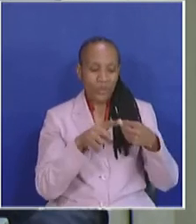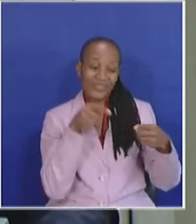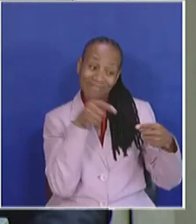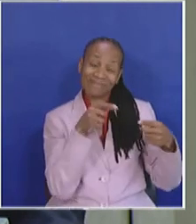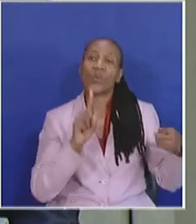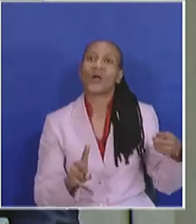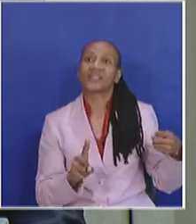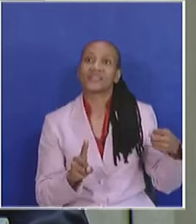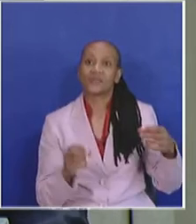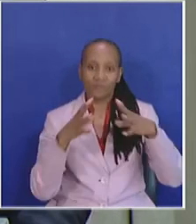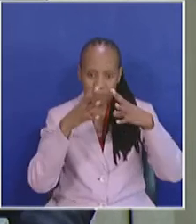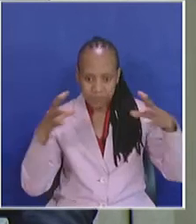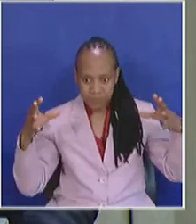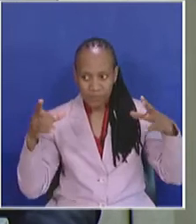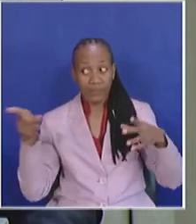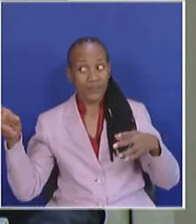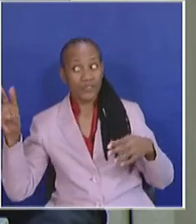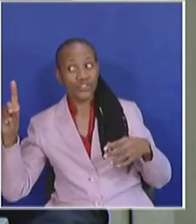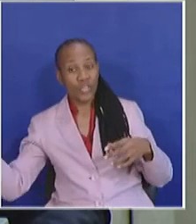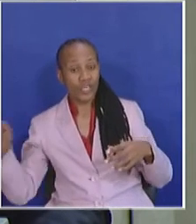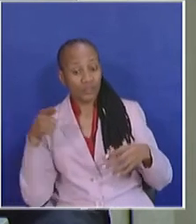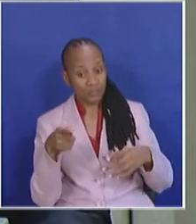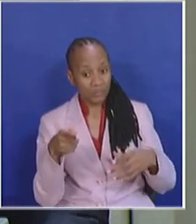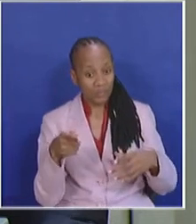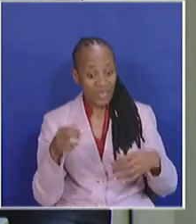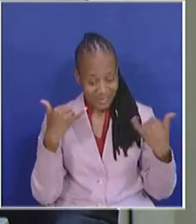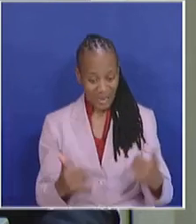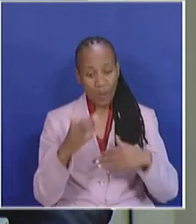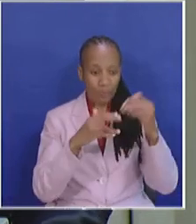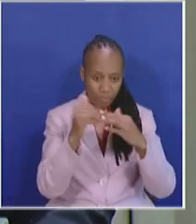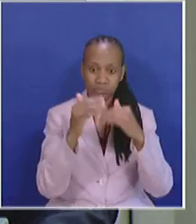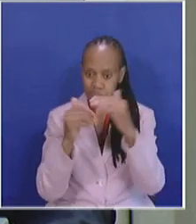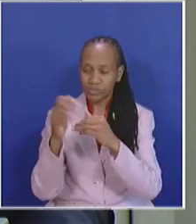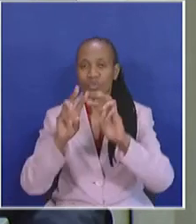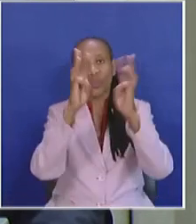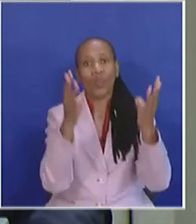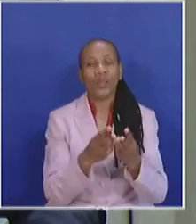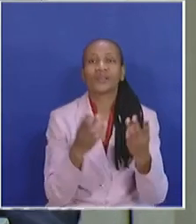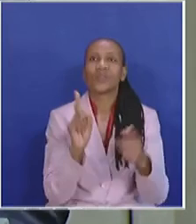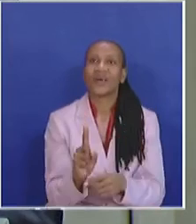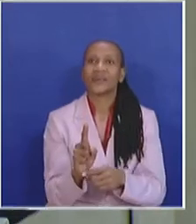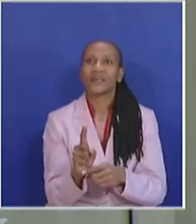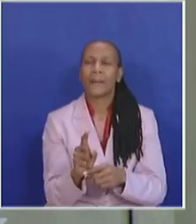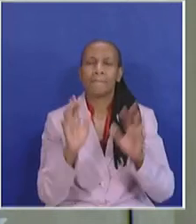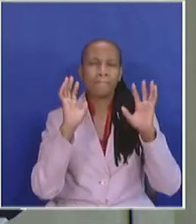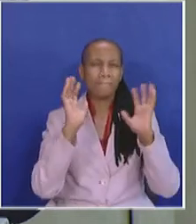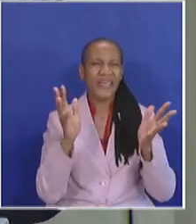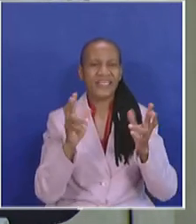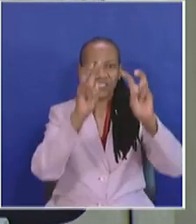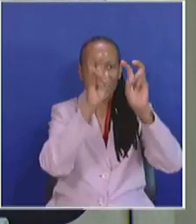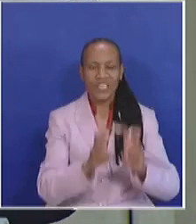the big picture, DA. We are today building the world's 4th largest and 5th largest coal power